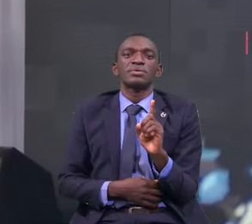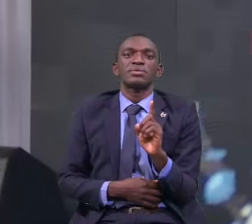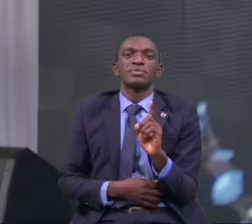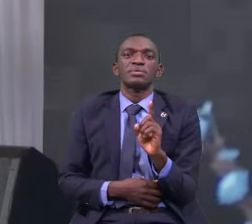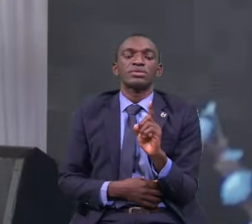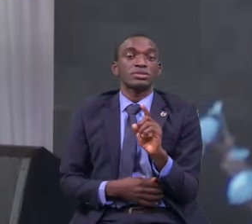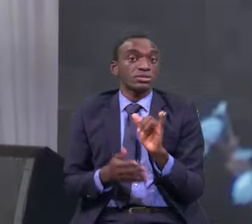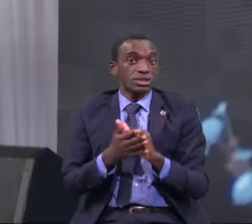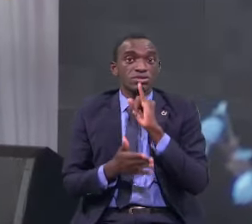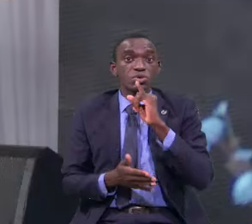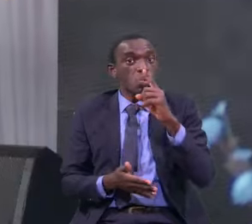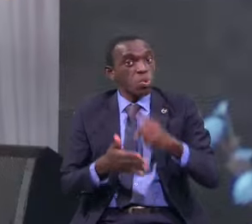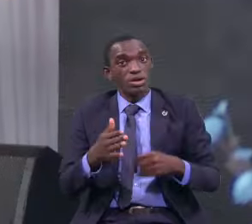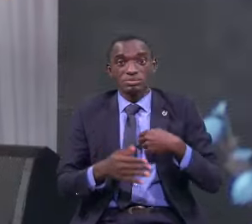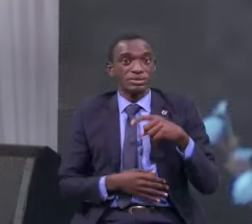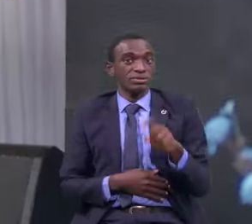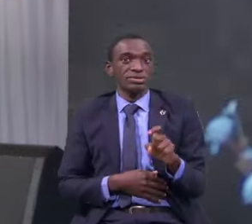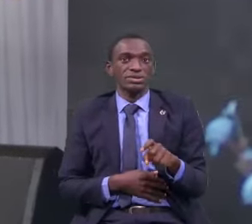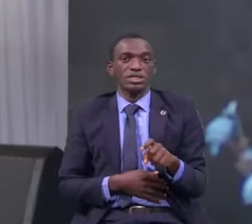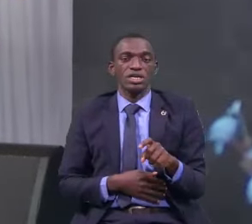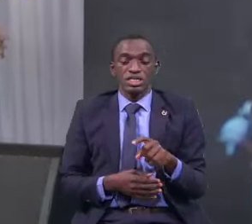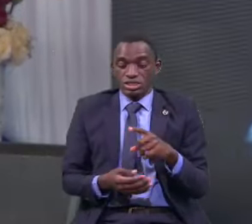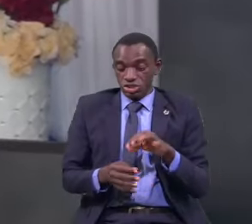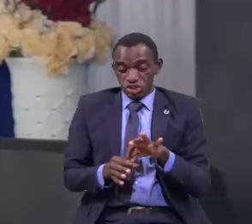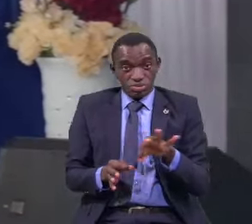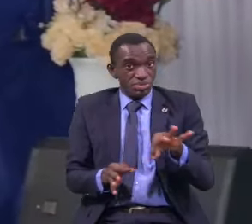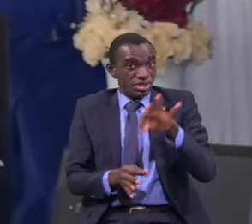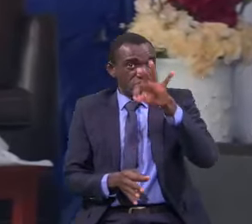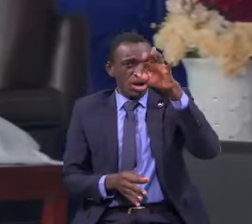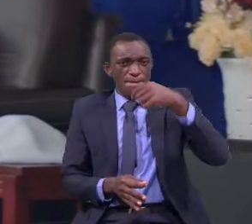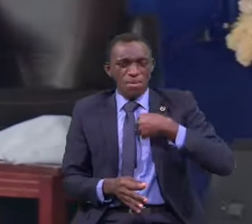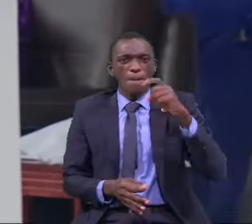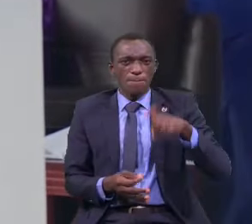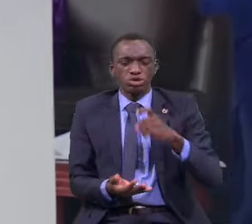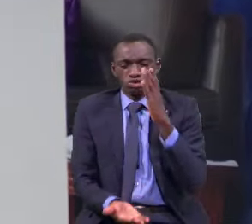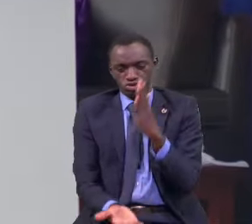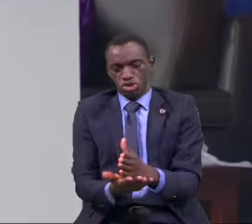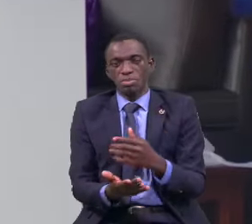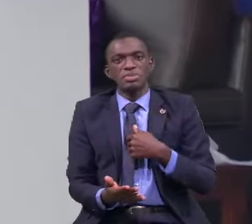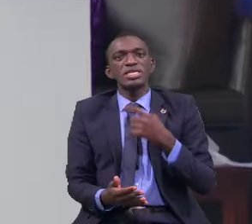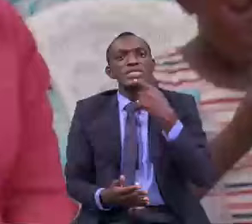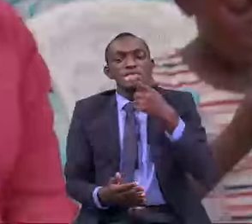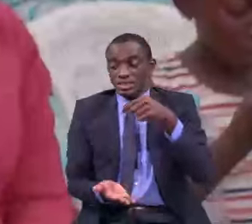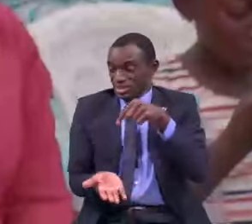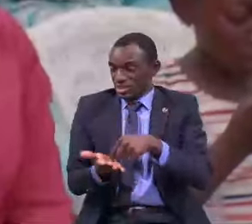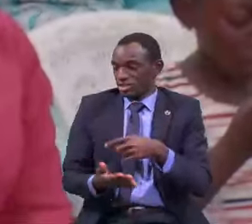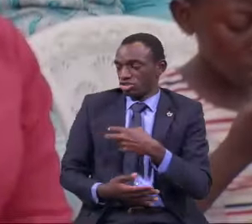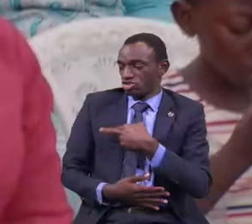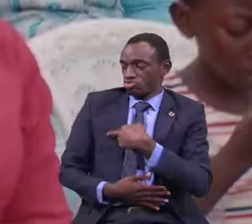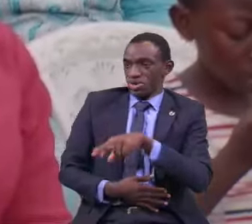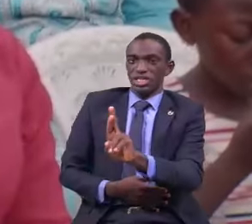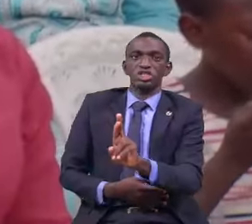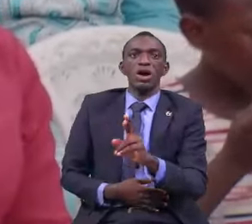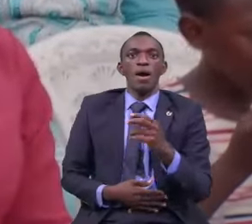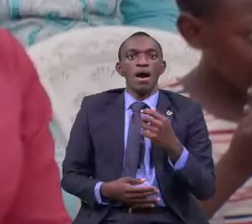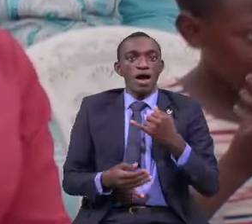That's what I did. Spiritually, I had to stop and say, this religion that I follow,